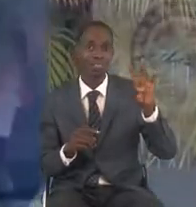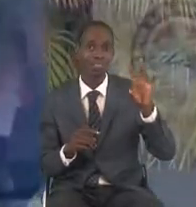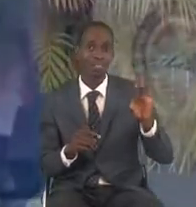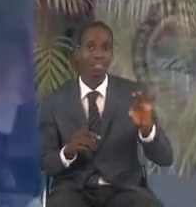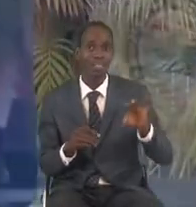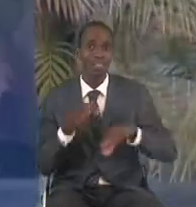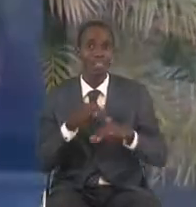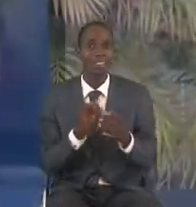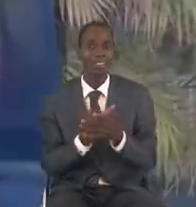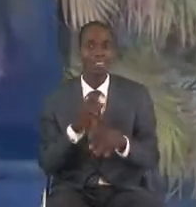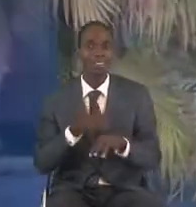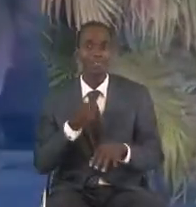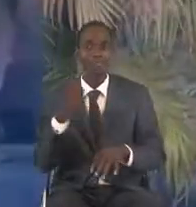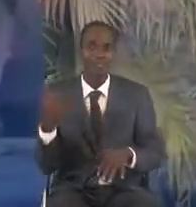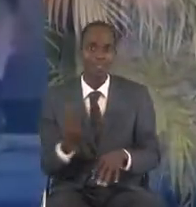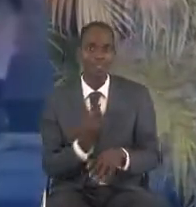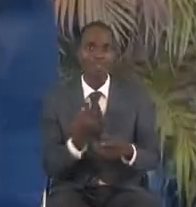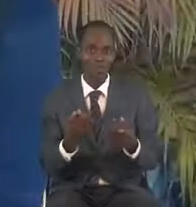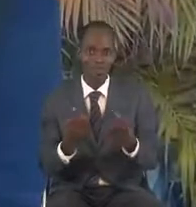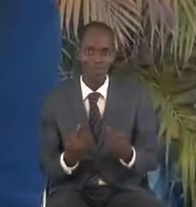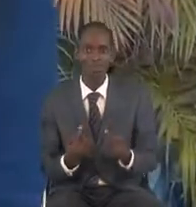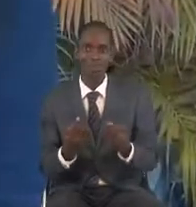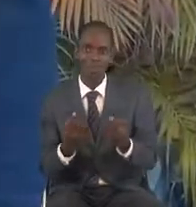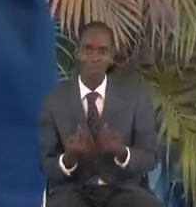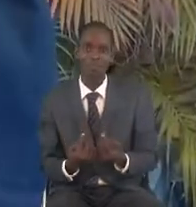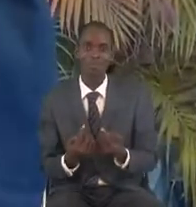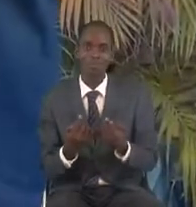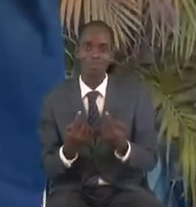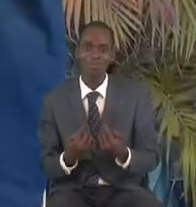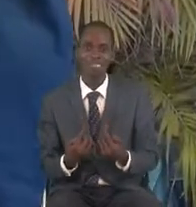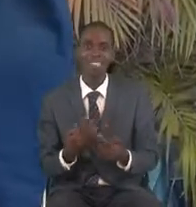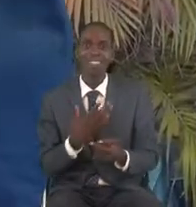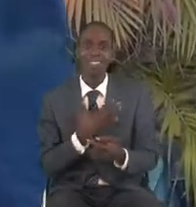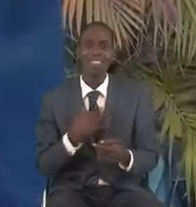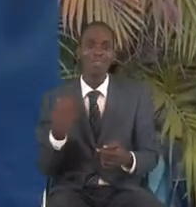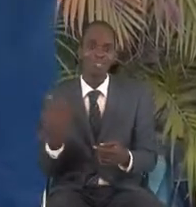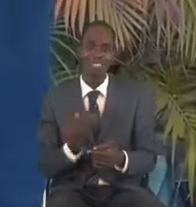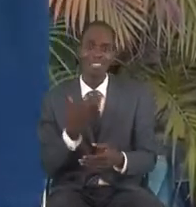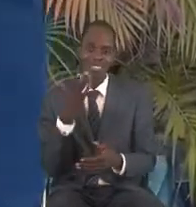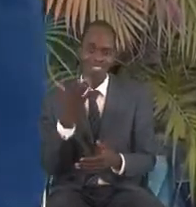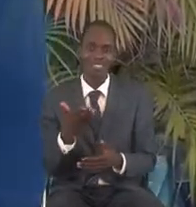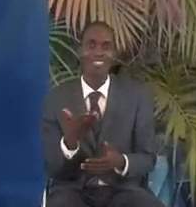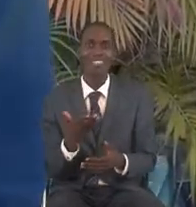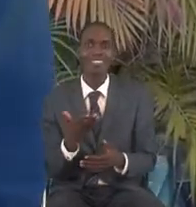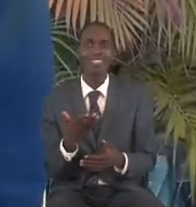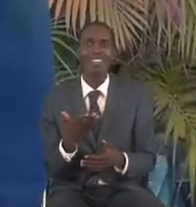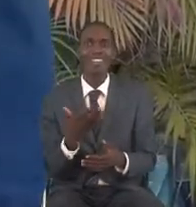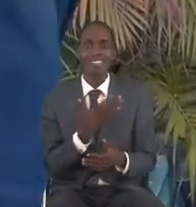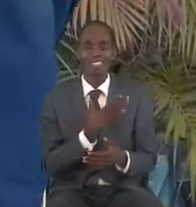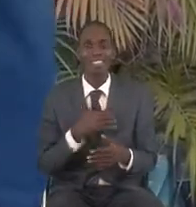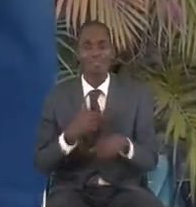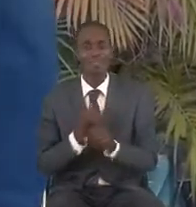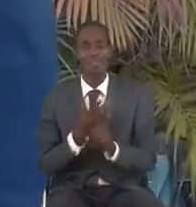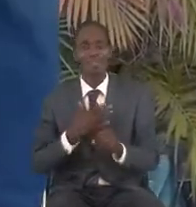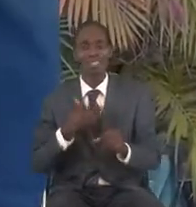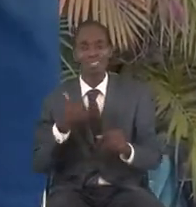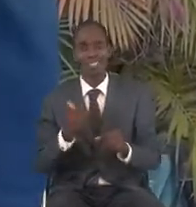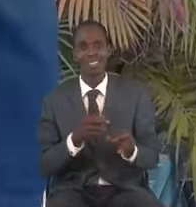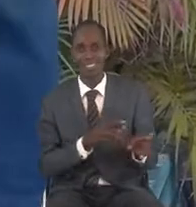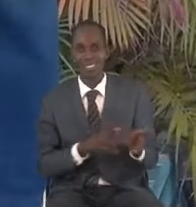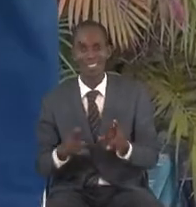you've always asked me, come. And I'm always there. And I make myself available any